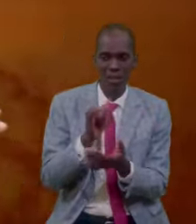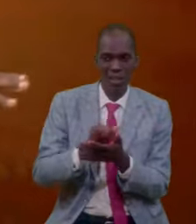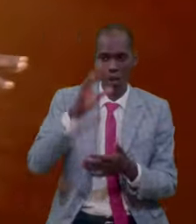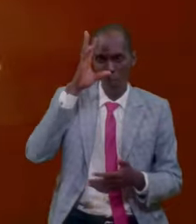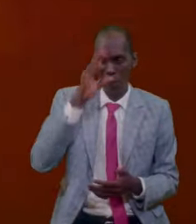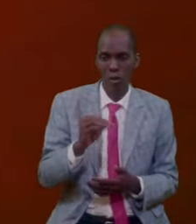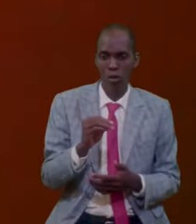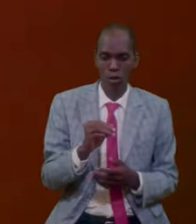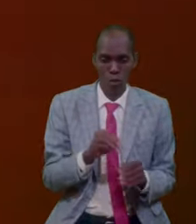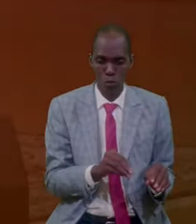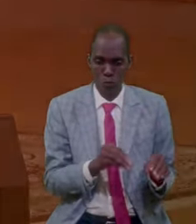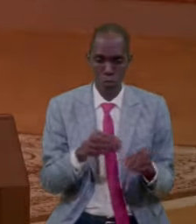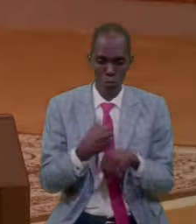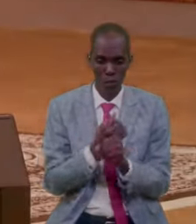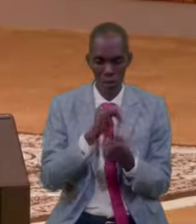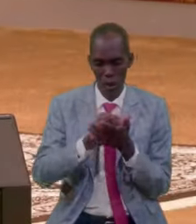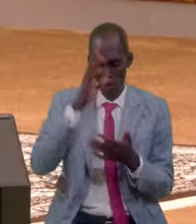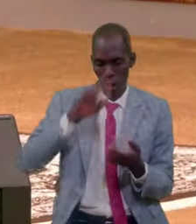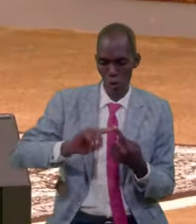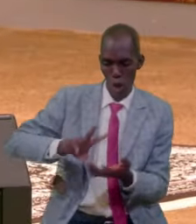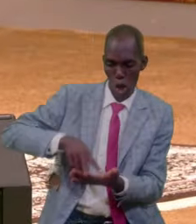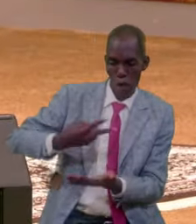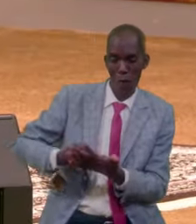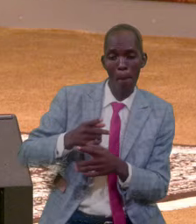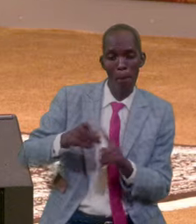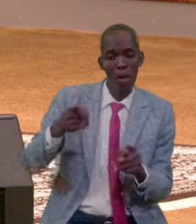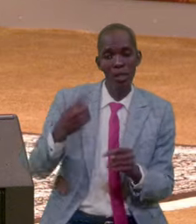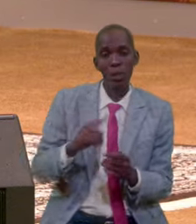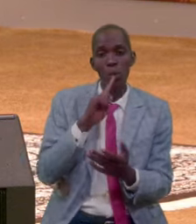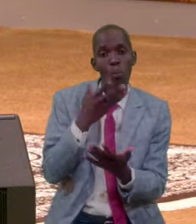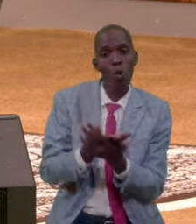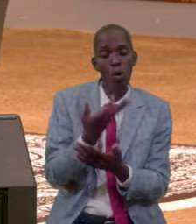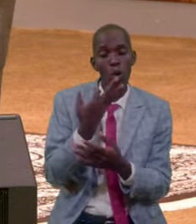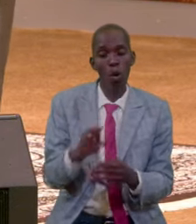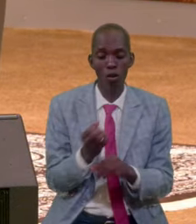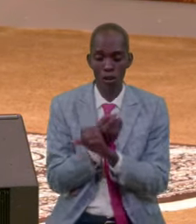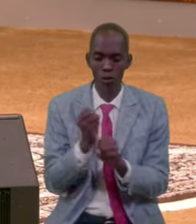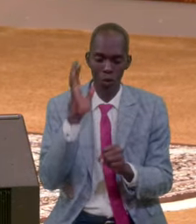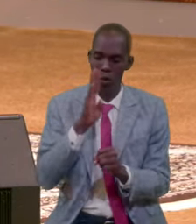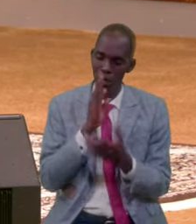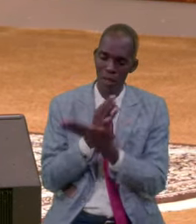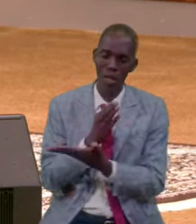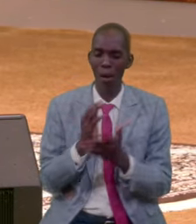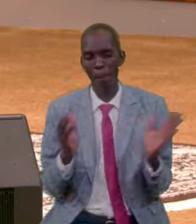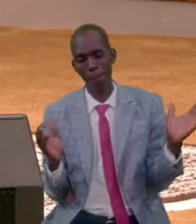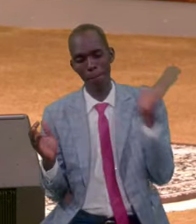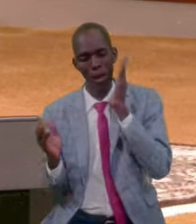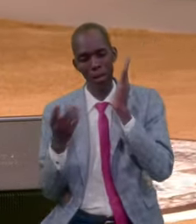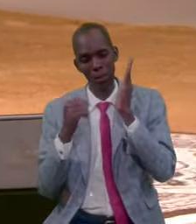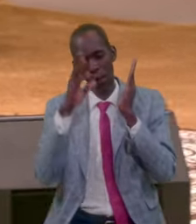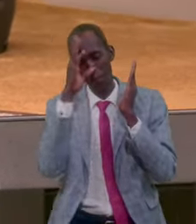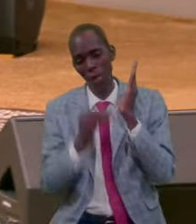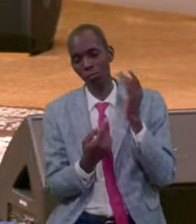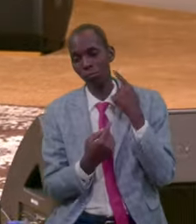your leg and make him to stumble, but the evidence of salvation will be there. Slap him on the one cheek, the evidence